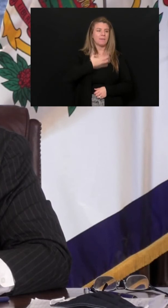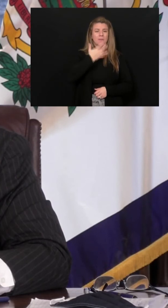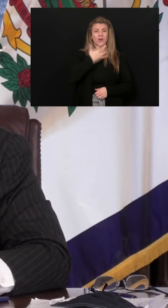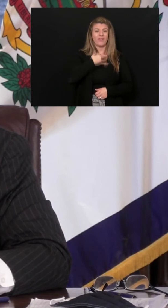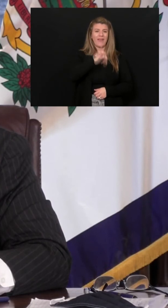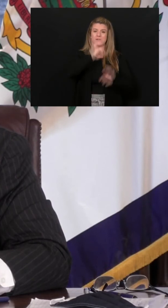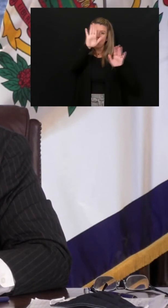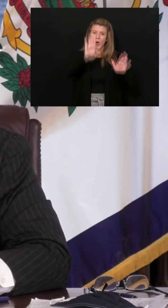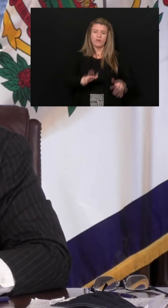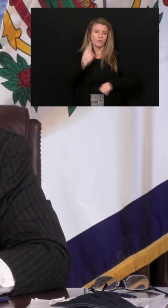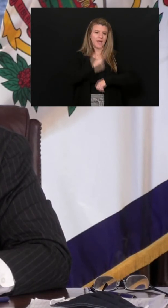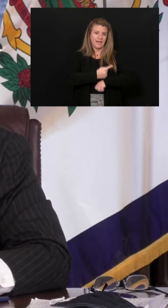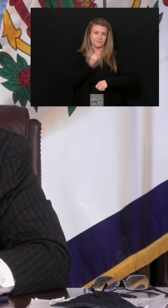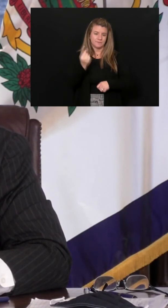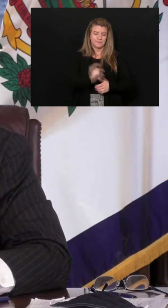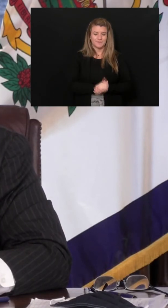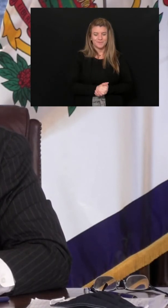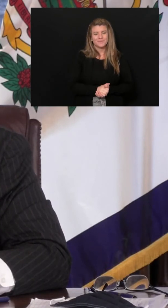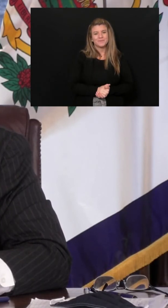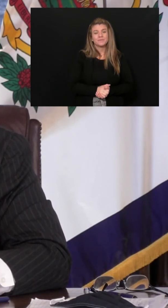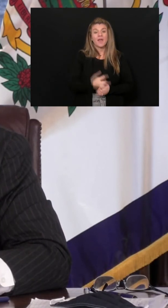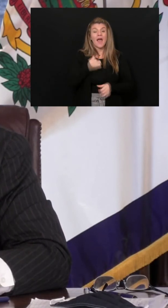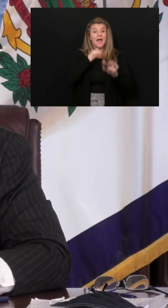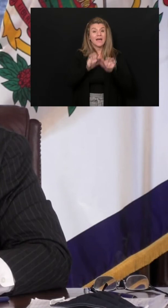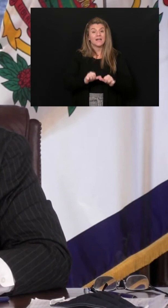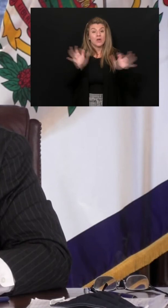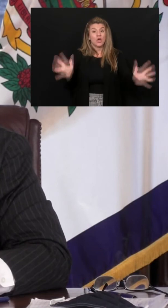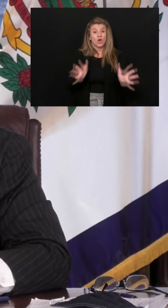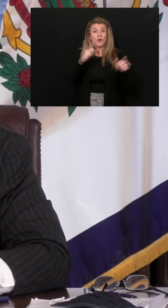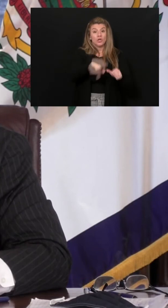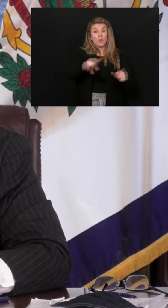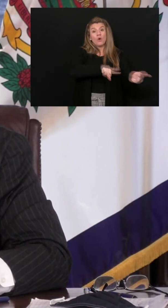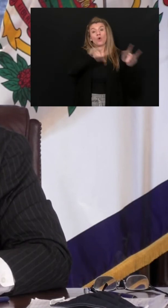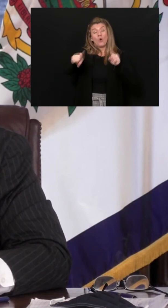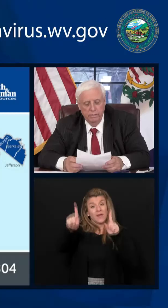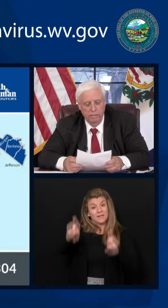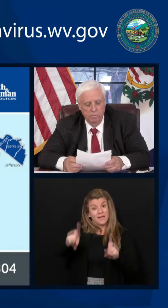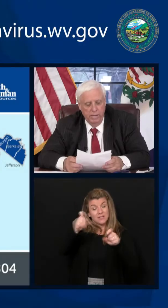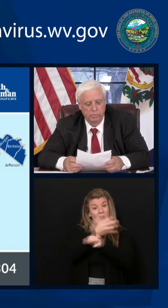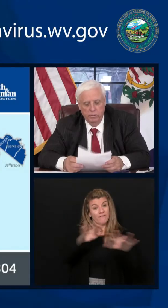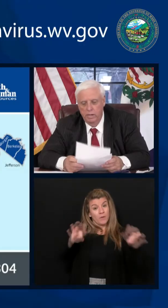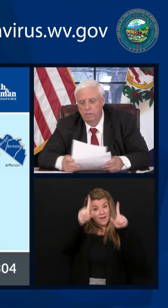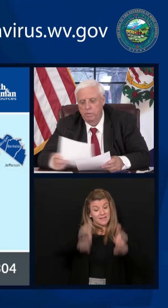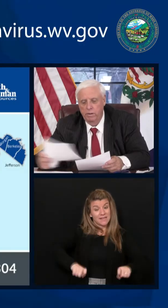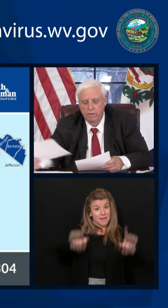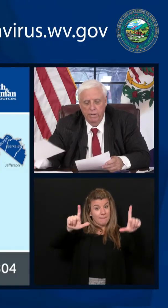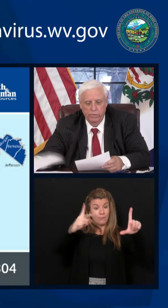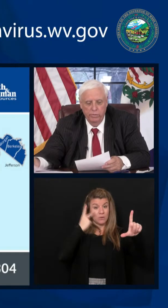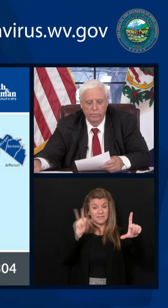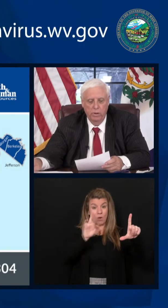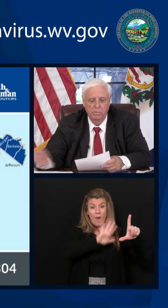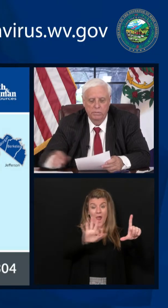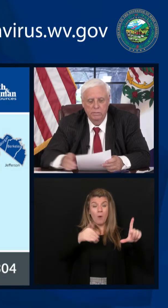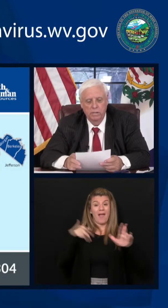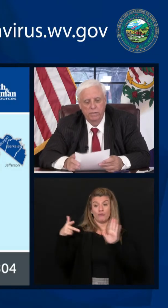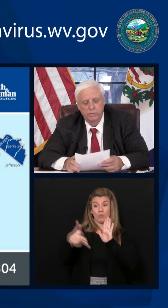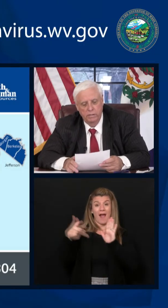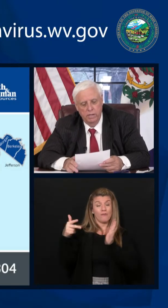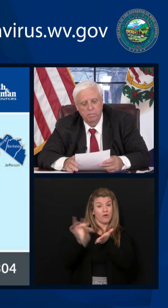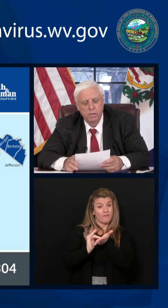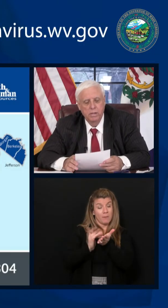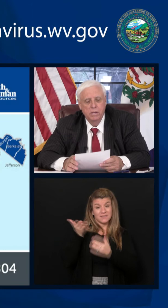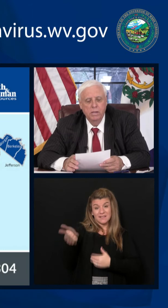day. You know, I continue to urge people to get tested. Our free testing maps are up. Our drive-through pharmacy stuff